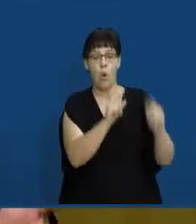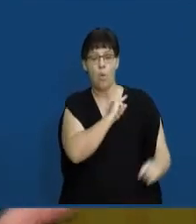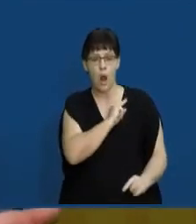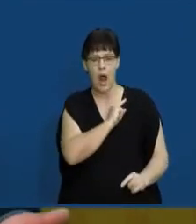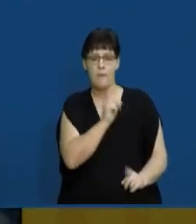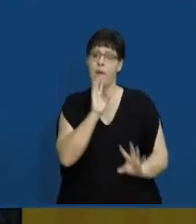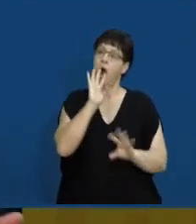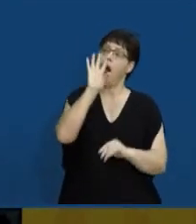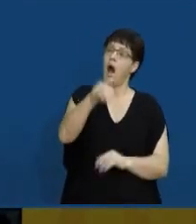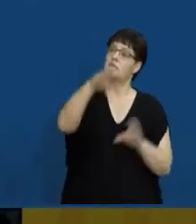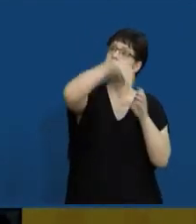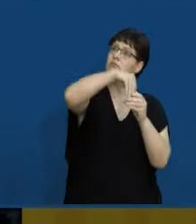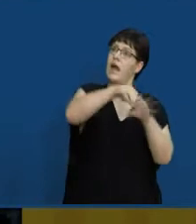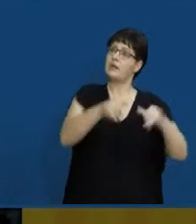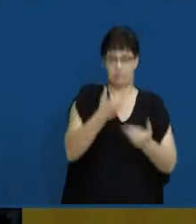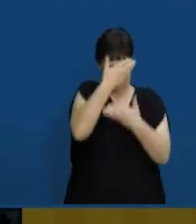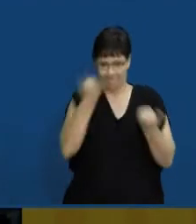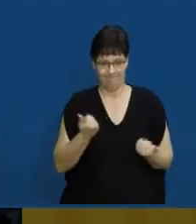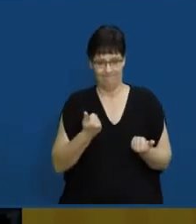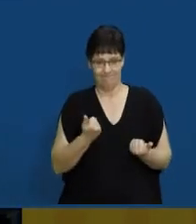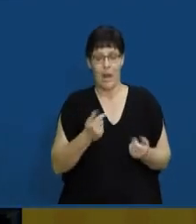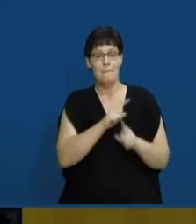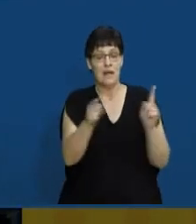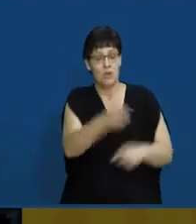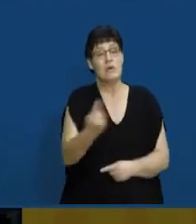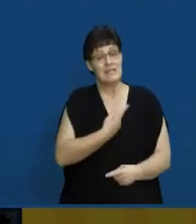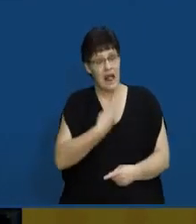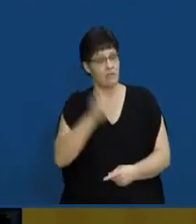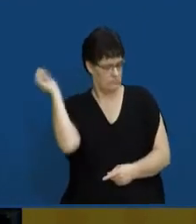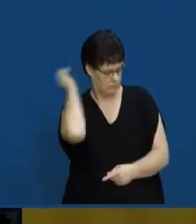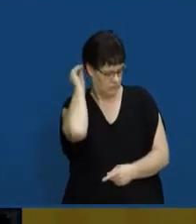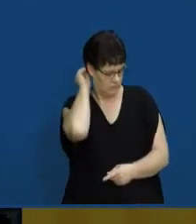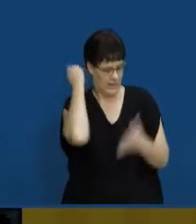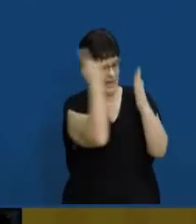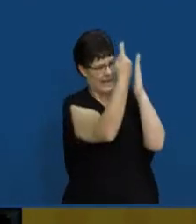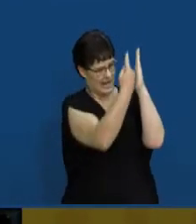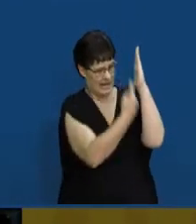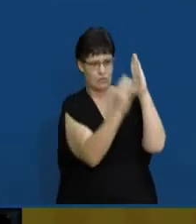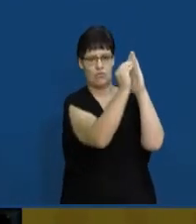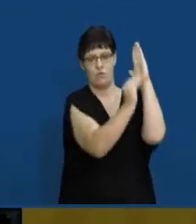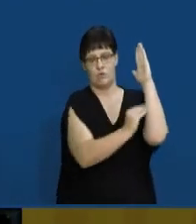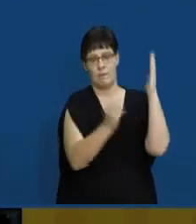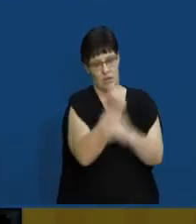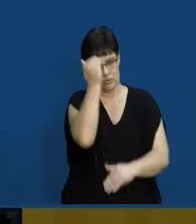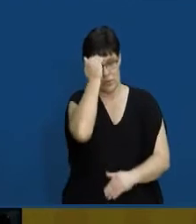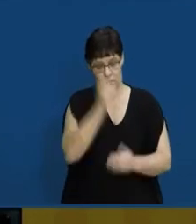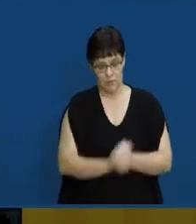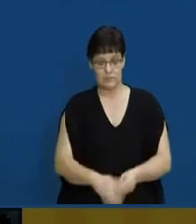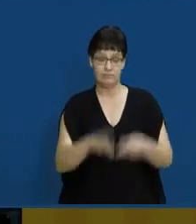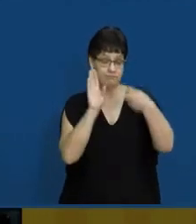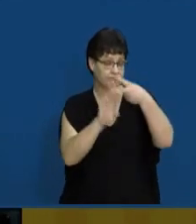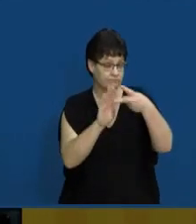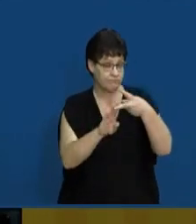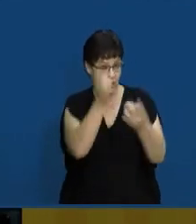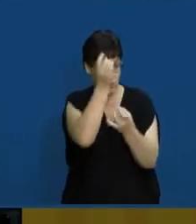asked for in the exams, but you must know every single note. Another tip, very often the